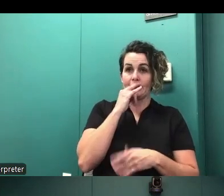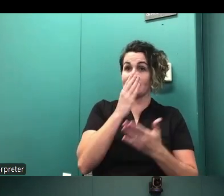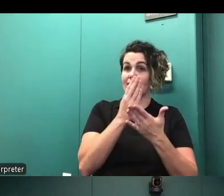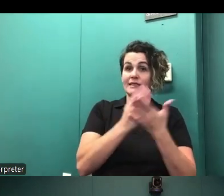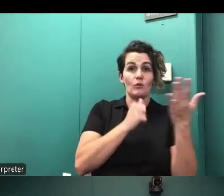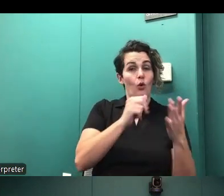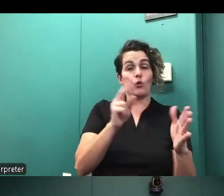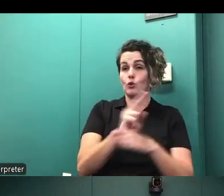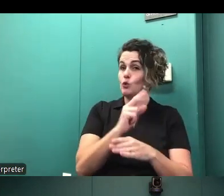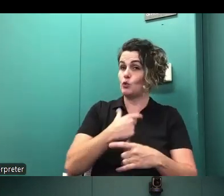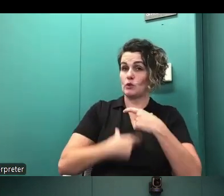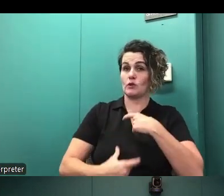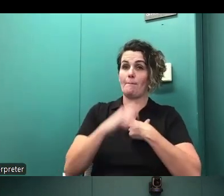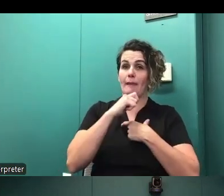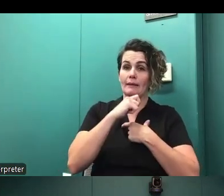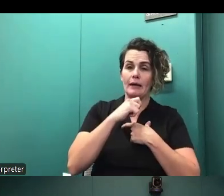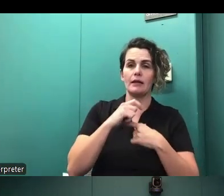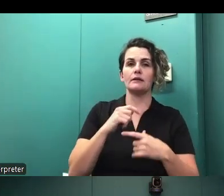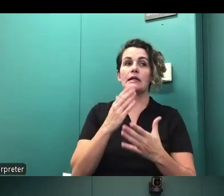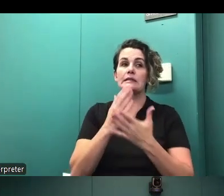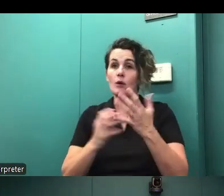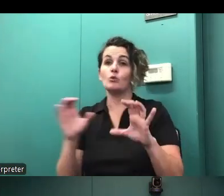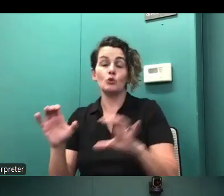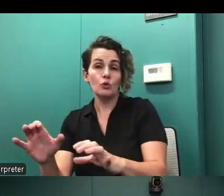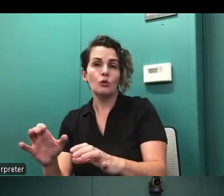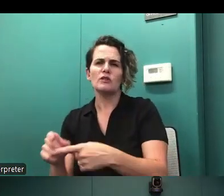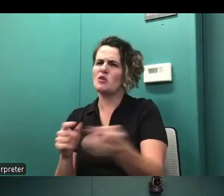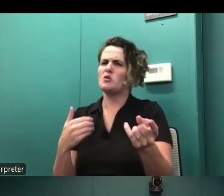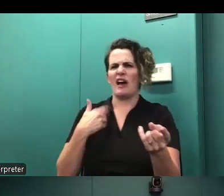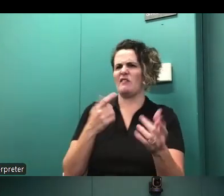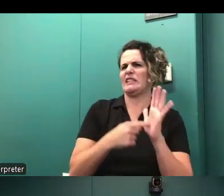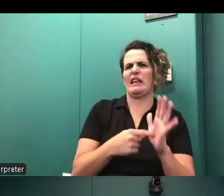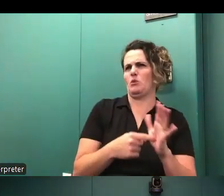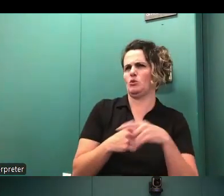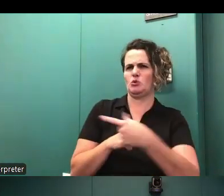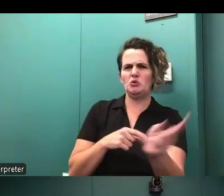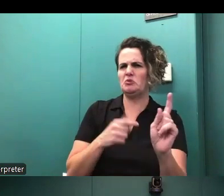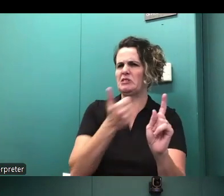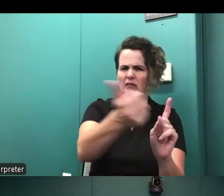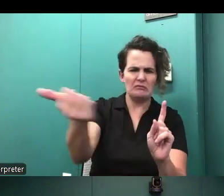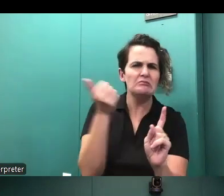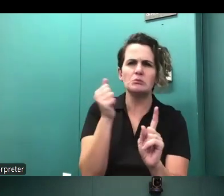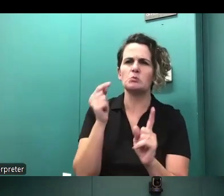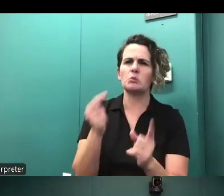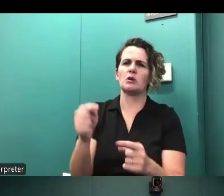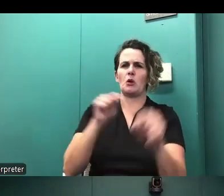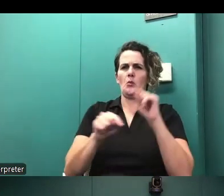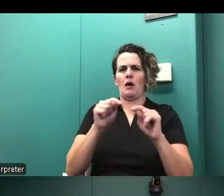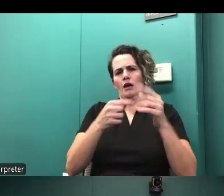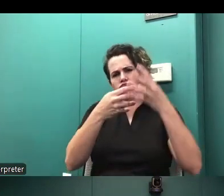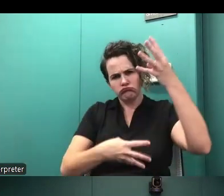mics. Some of them do. And just because you have examples of all of these, you can go back and look at them. But these are kind of like,